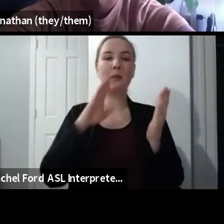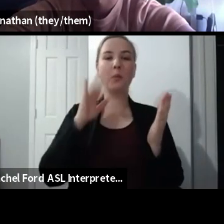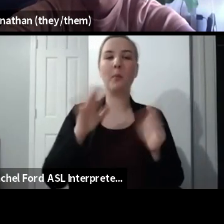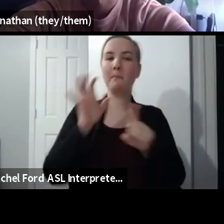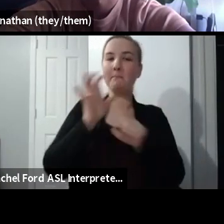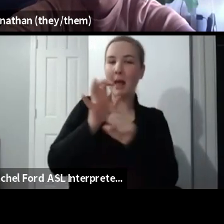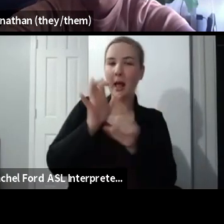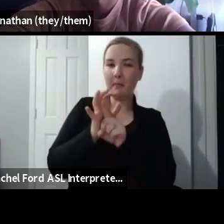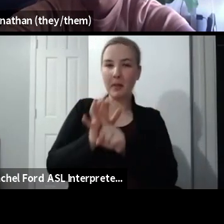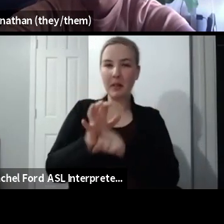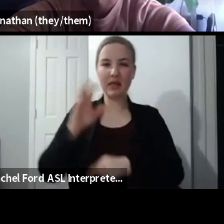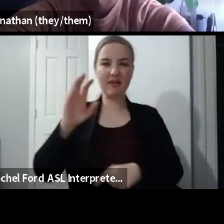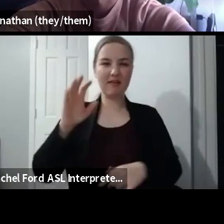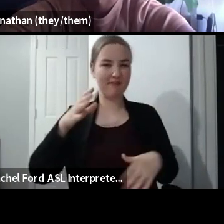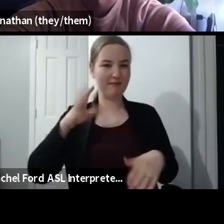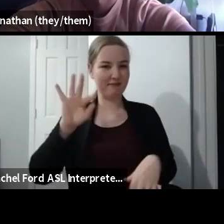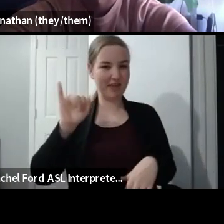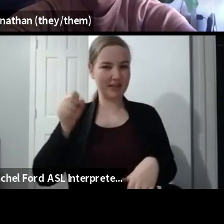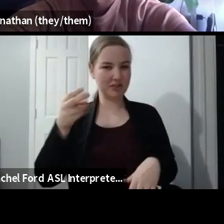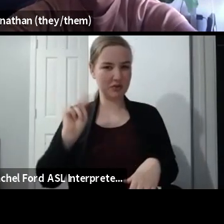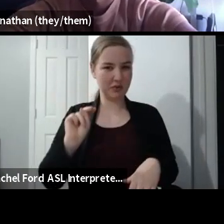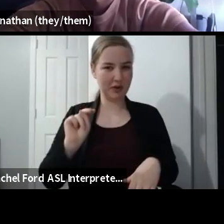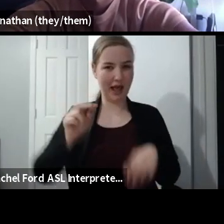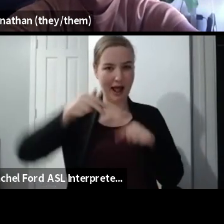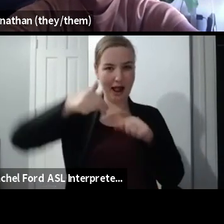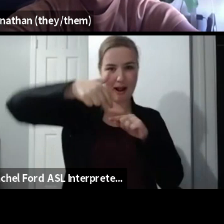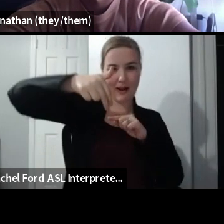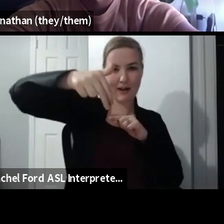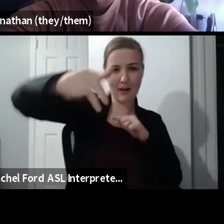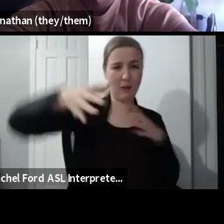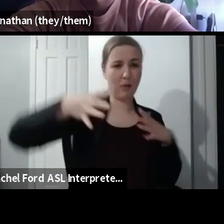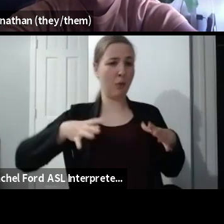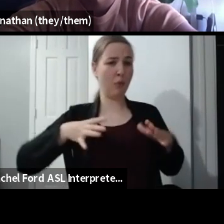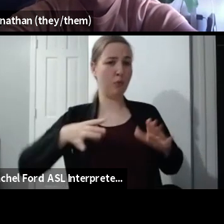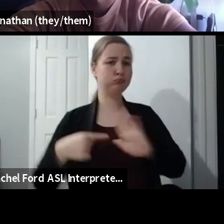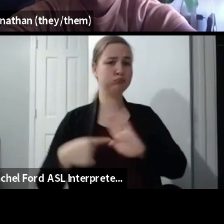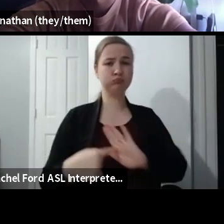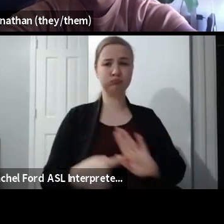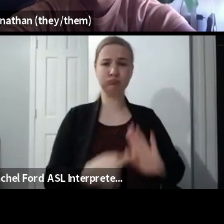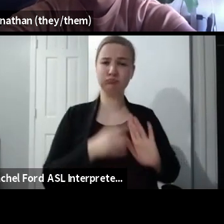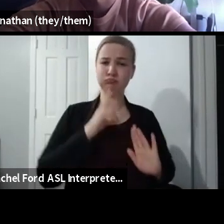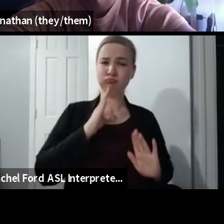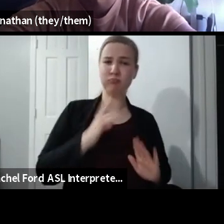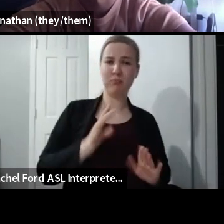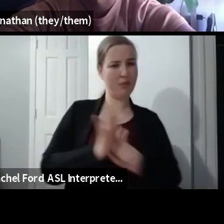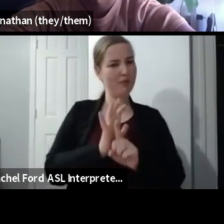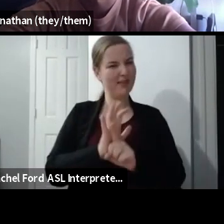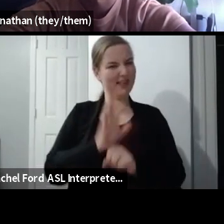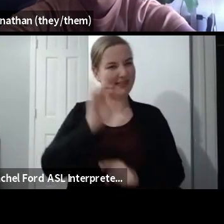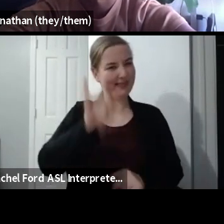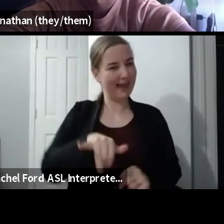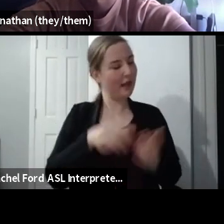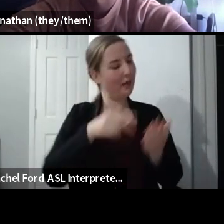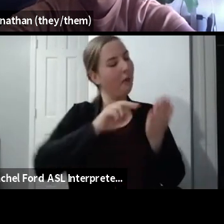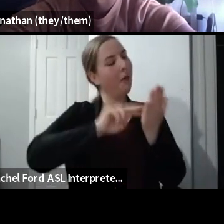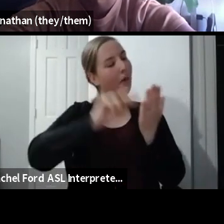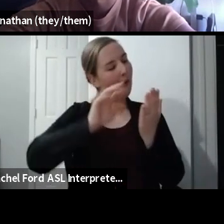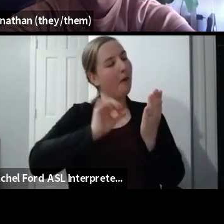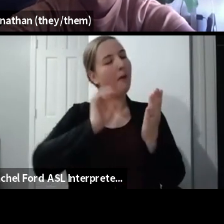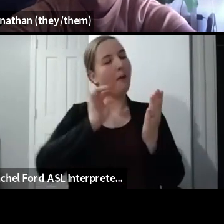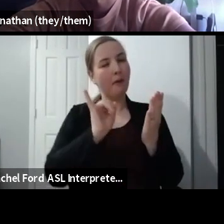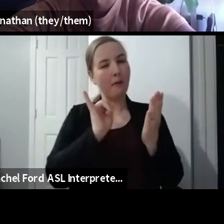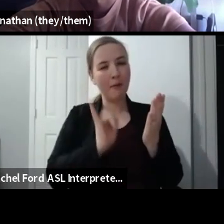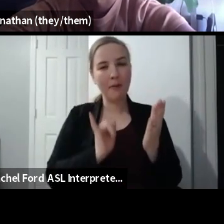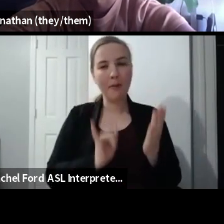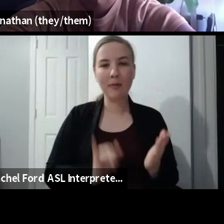like dream about them. So I think a lot about I think a lot about the visuals too,